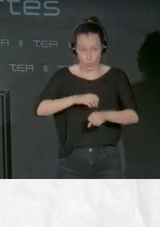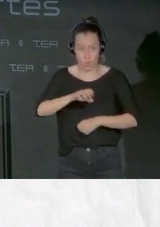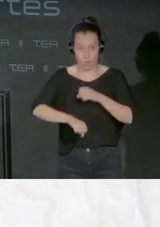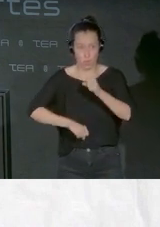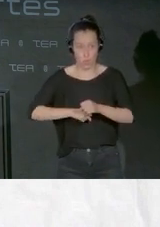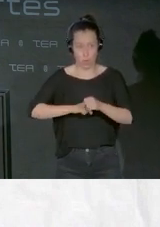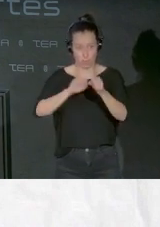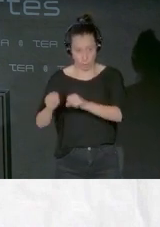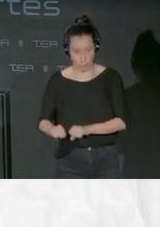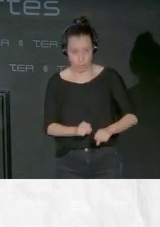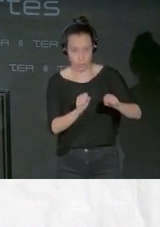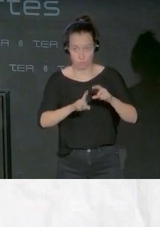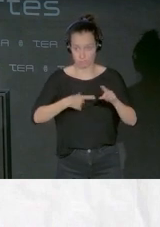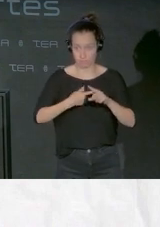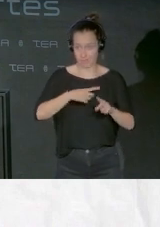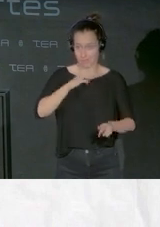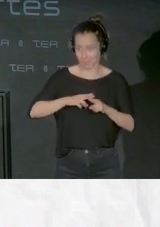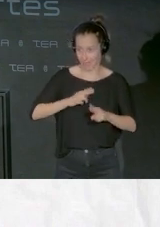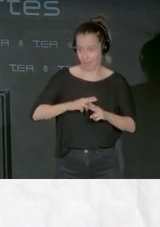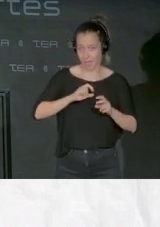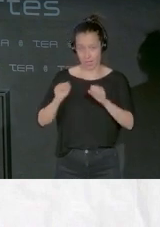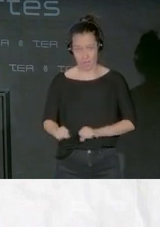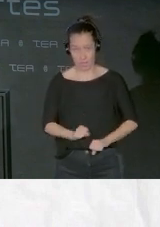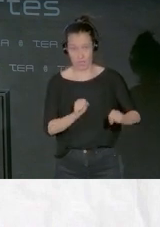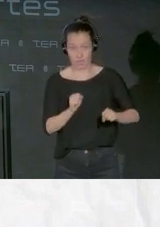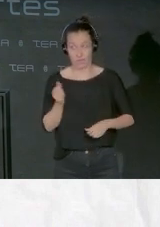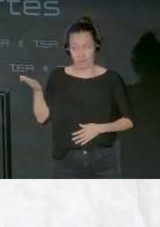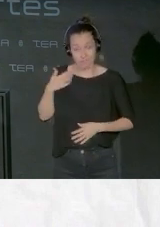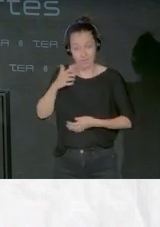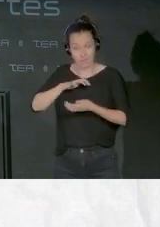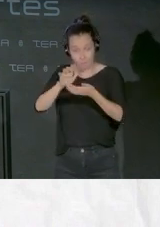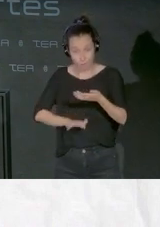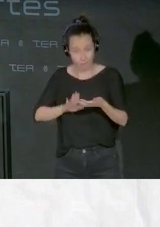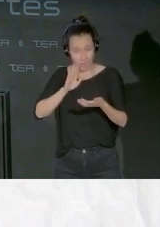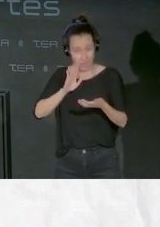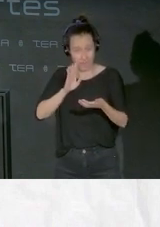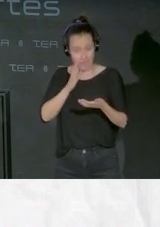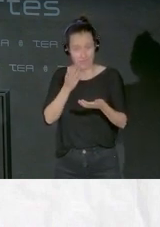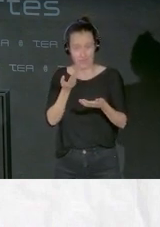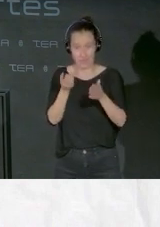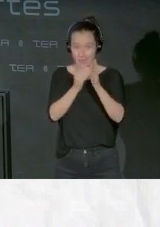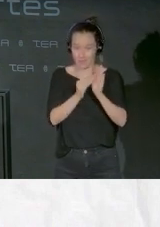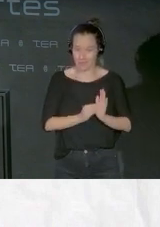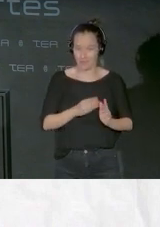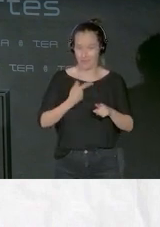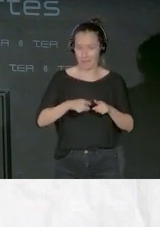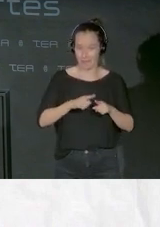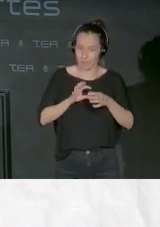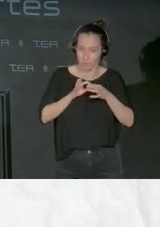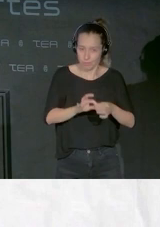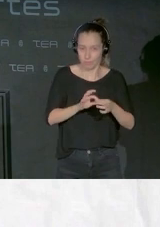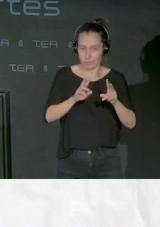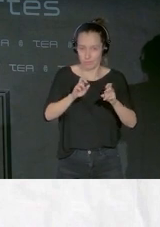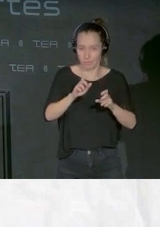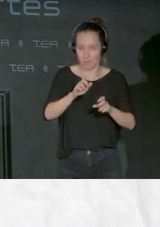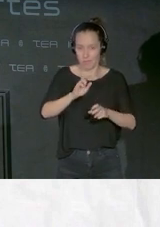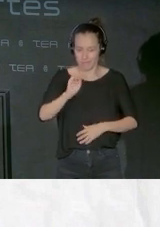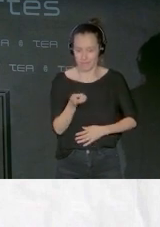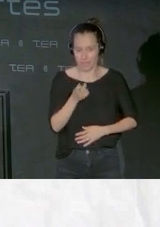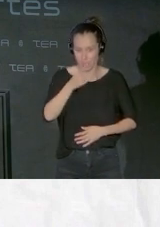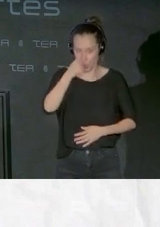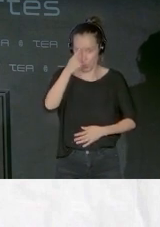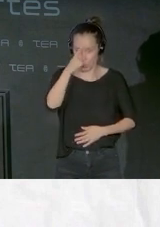many elements in the report. We look at product safety, we looked at different, let's say, elements, but, and we look also quite